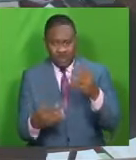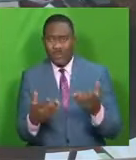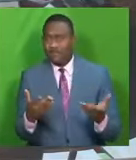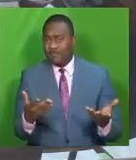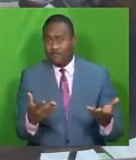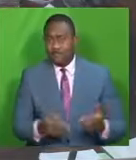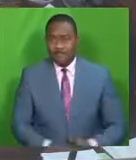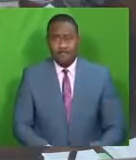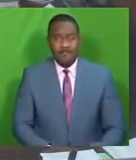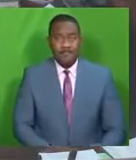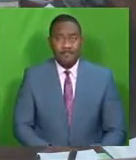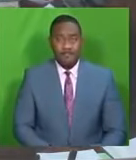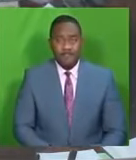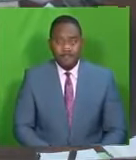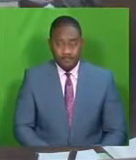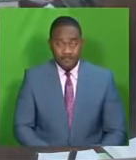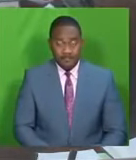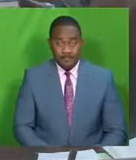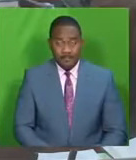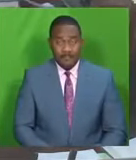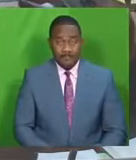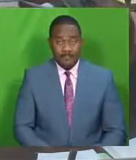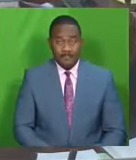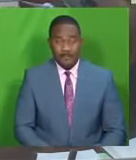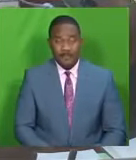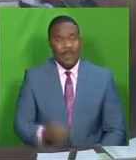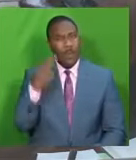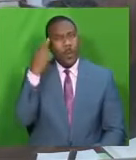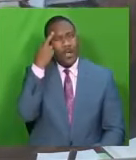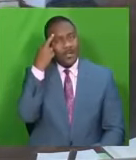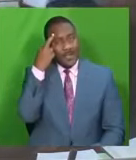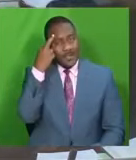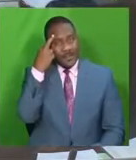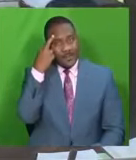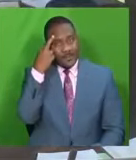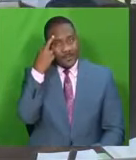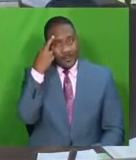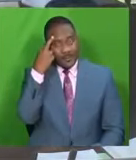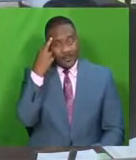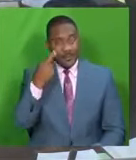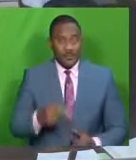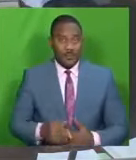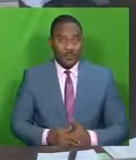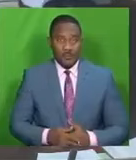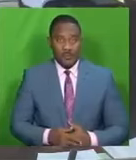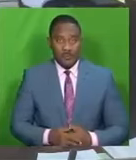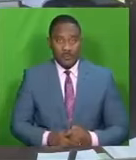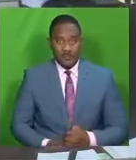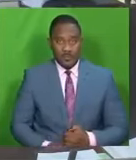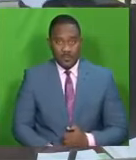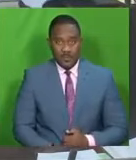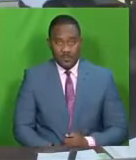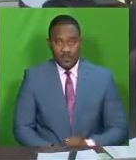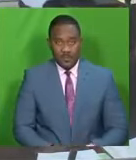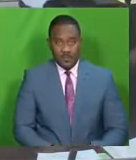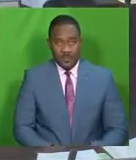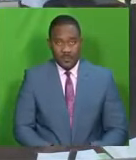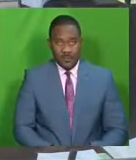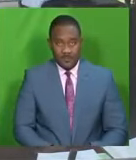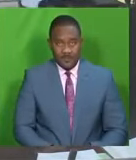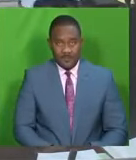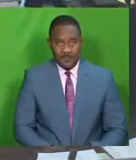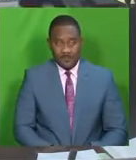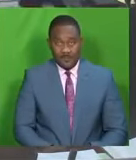And that is the reason why. That is the reason why the point which has been